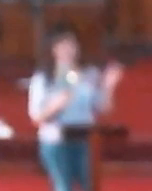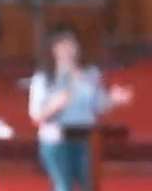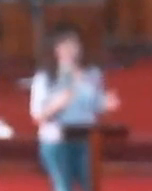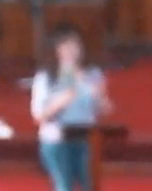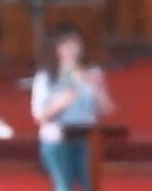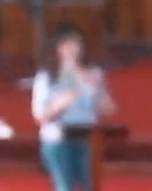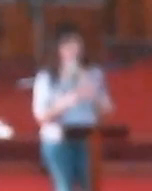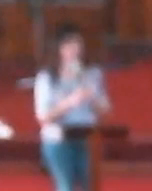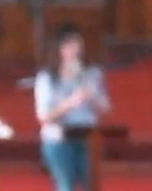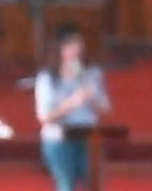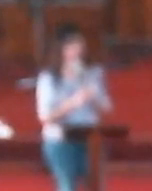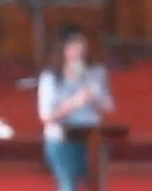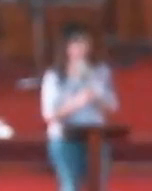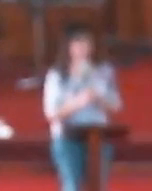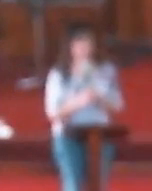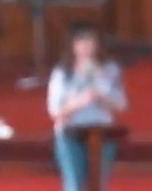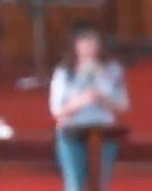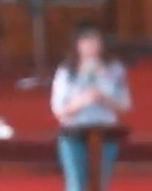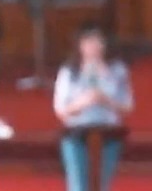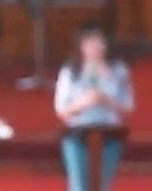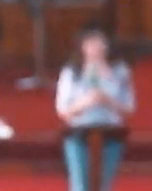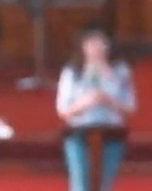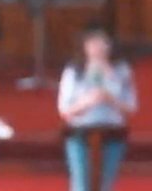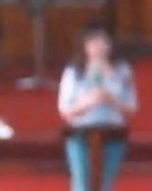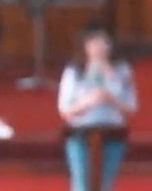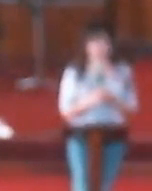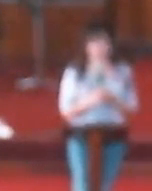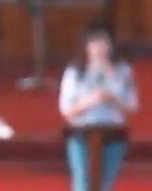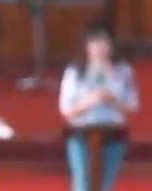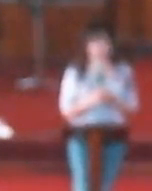that have crept into the church. Mi abuelito,